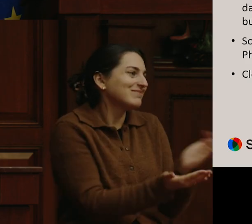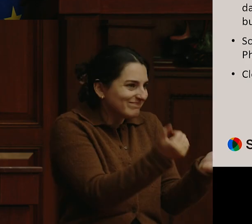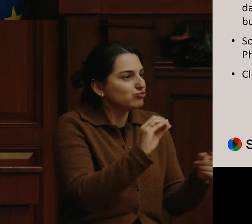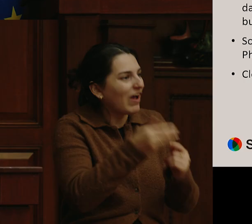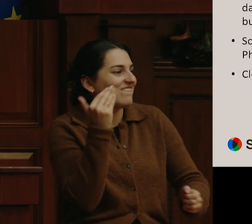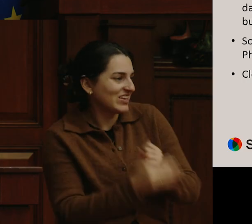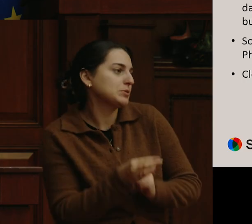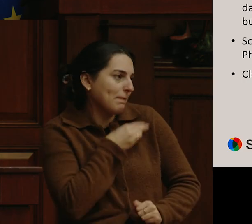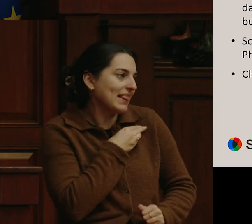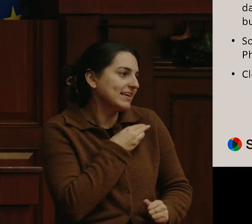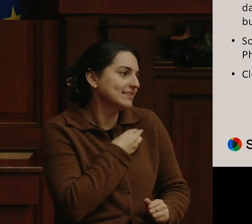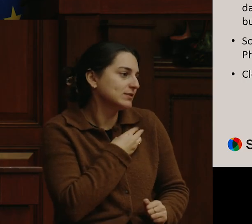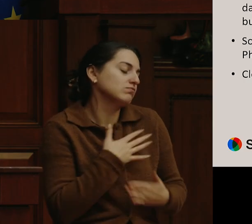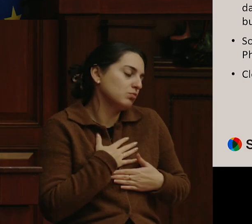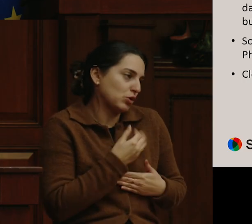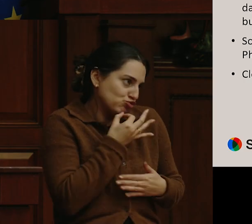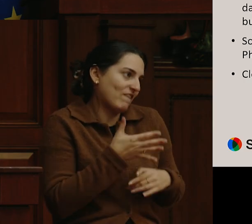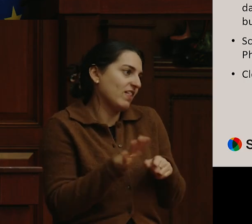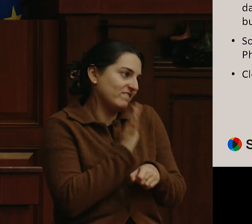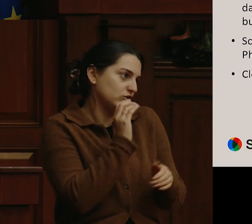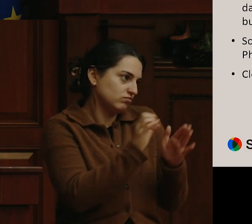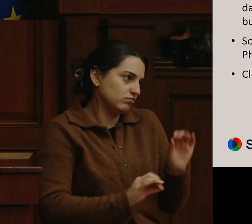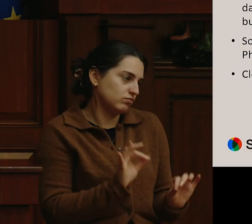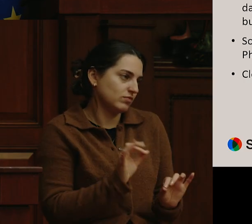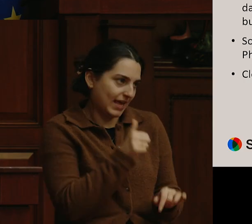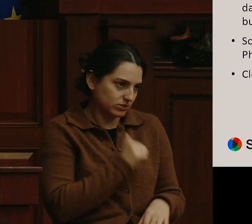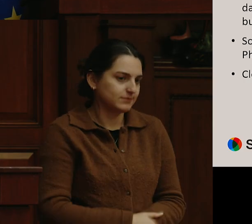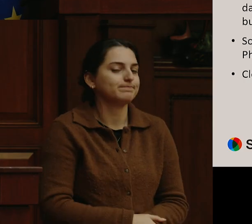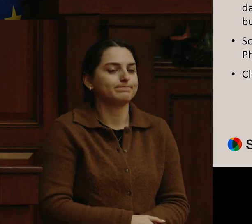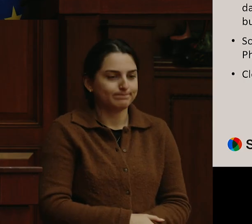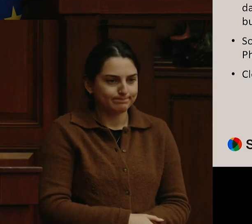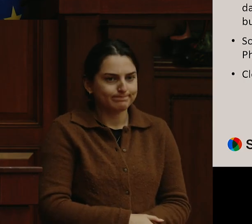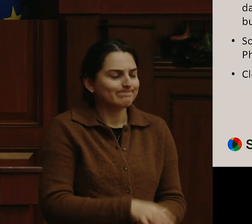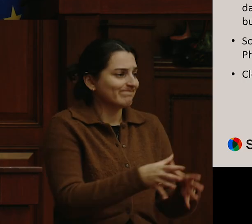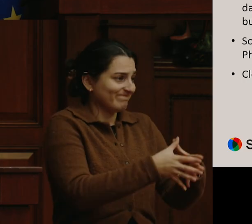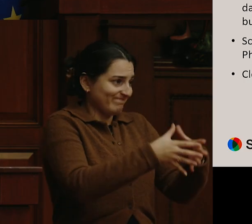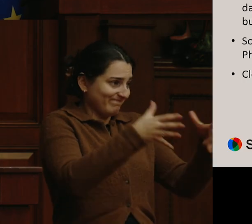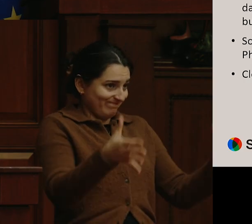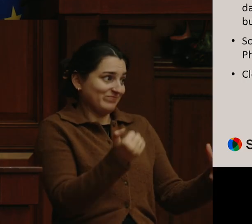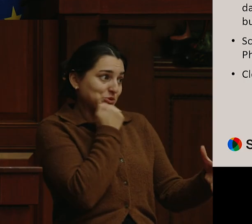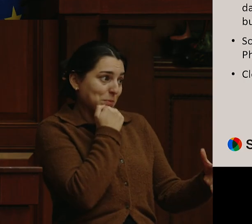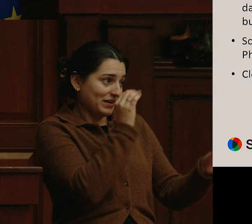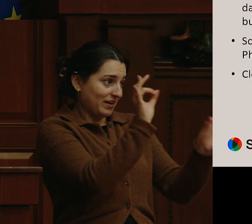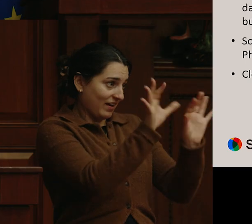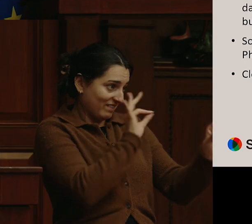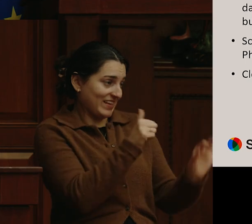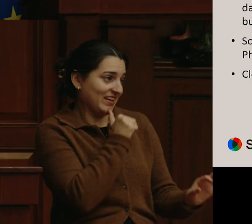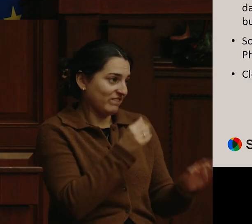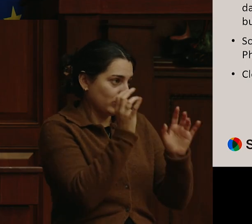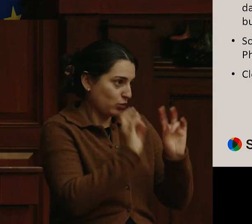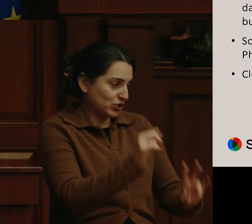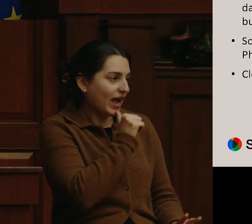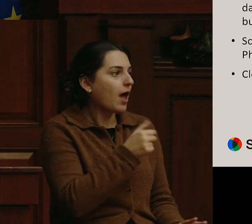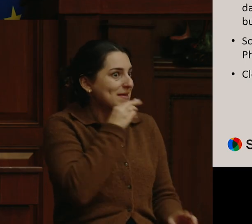would be really grateful if you could complete it. So the greater number of completed surveys will ultimately make our